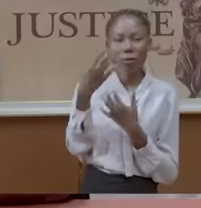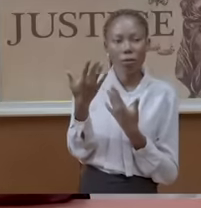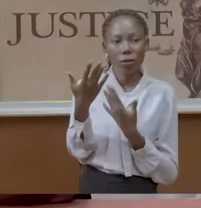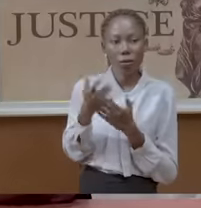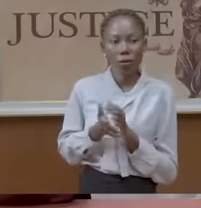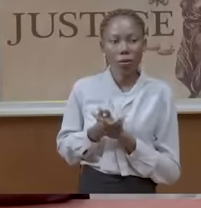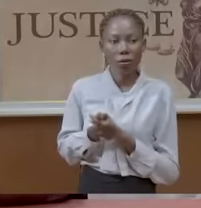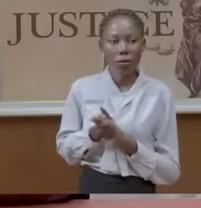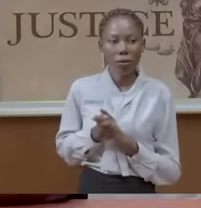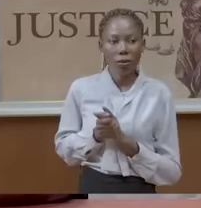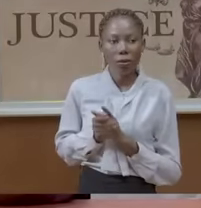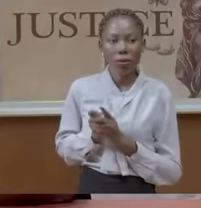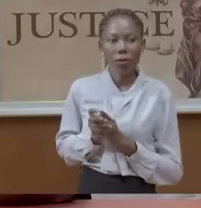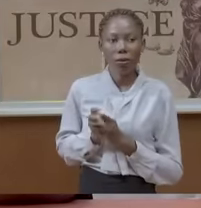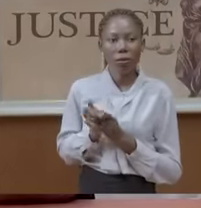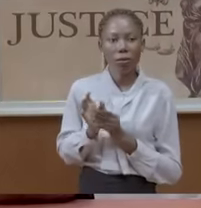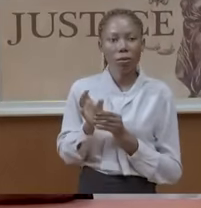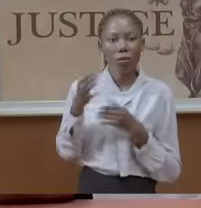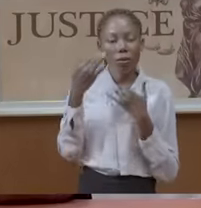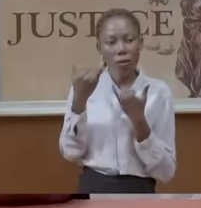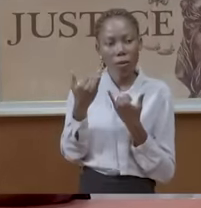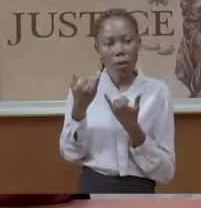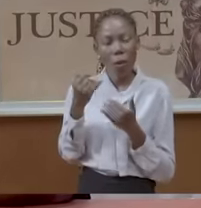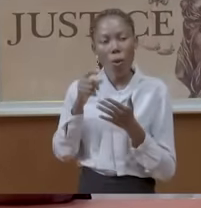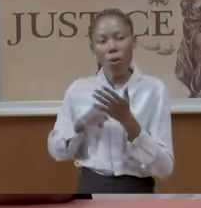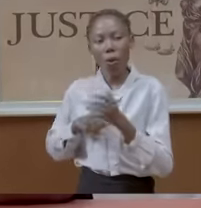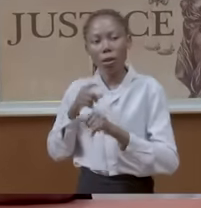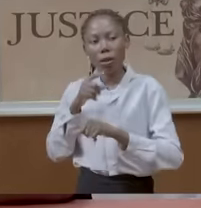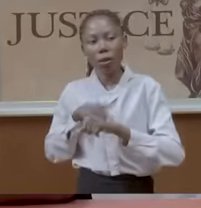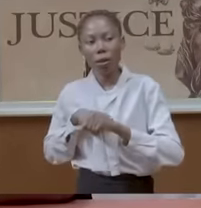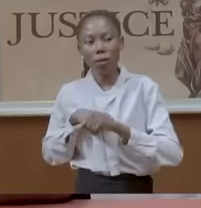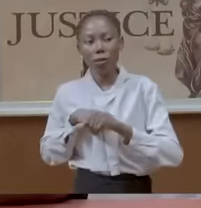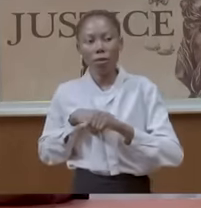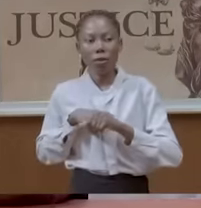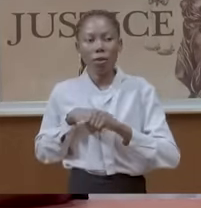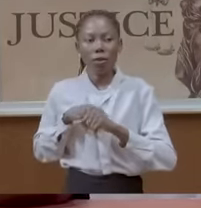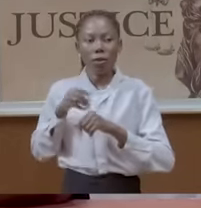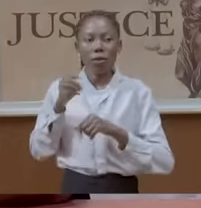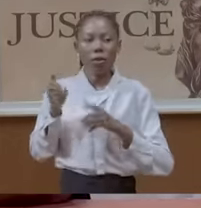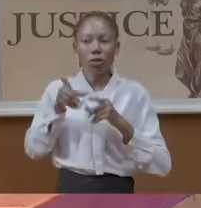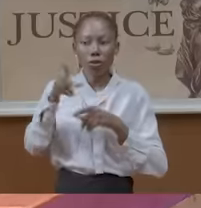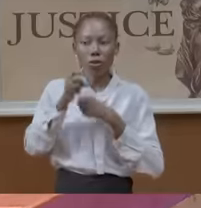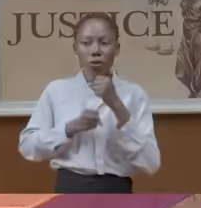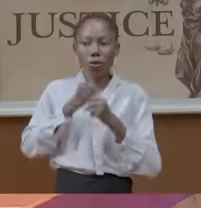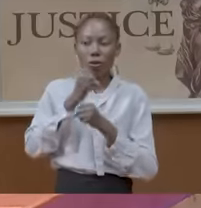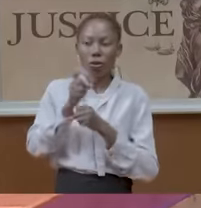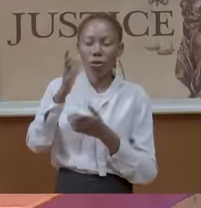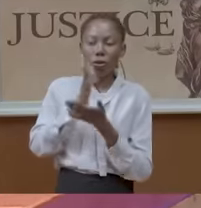I'm asking all the questions now. You've both had your turn. At what point, which year did you stop working?